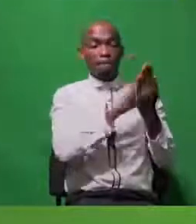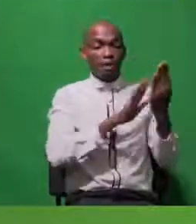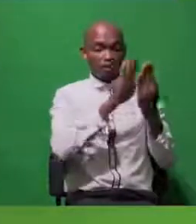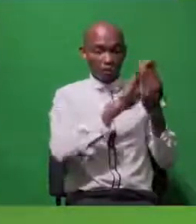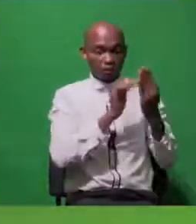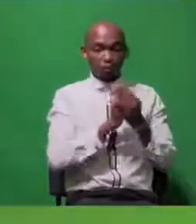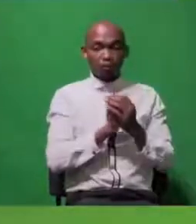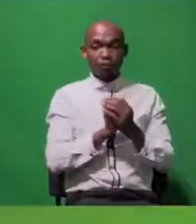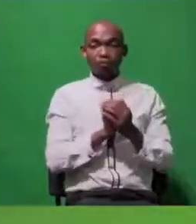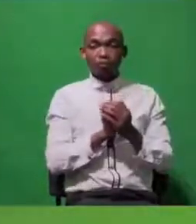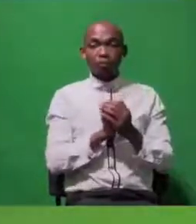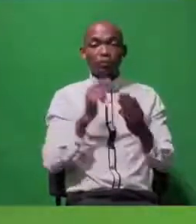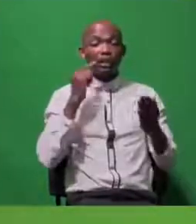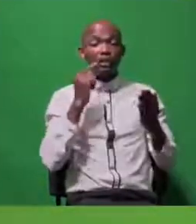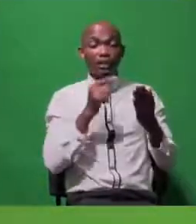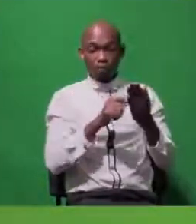Example.